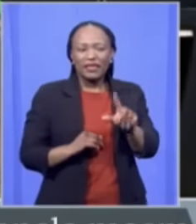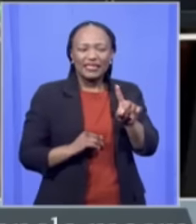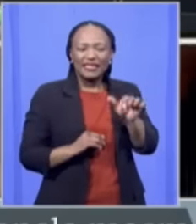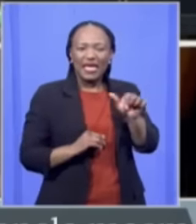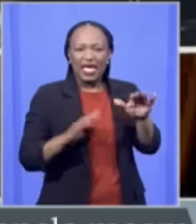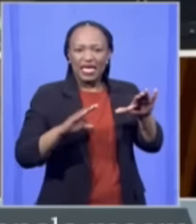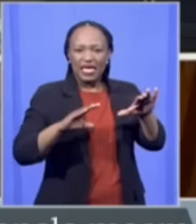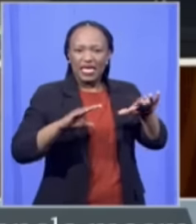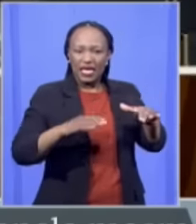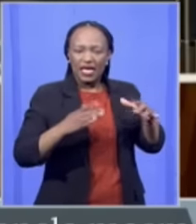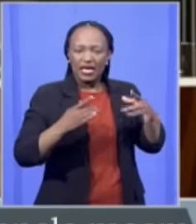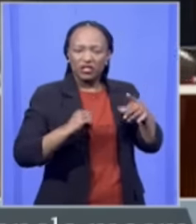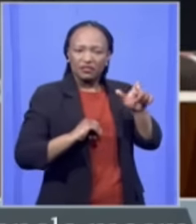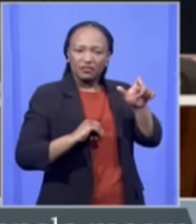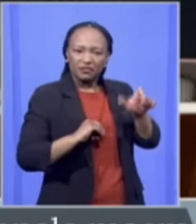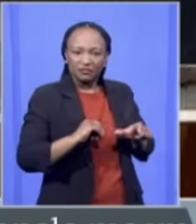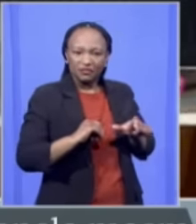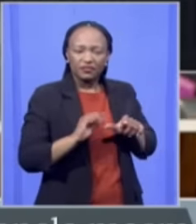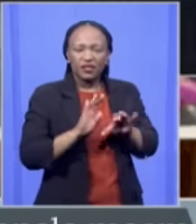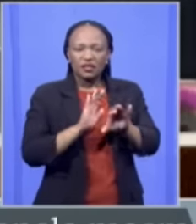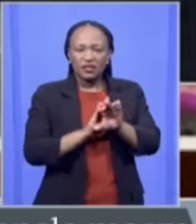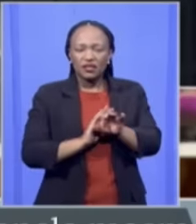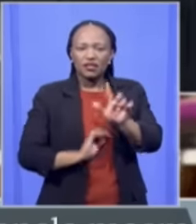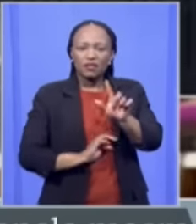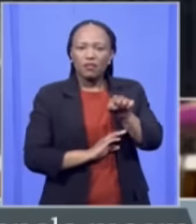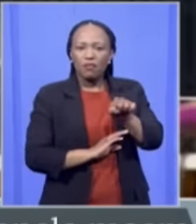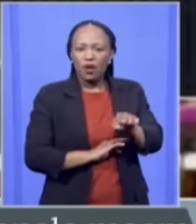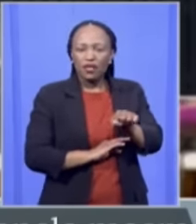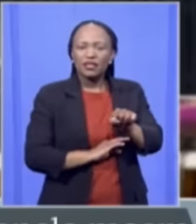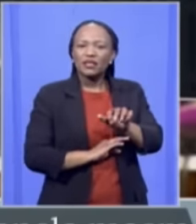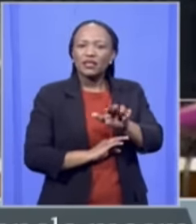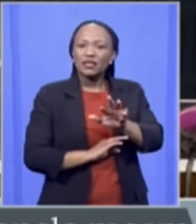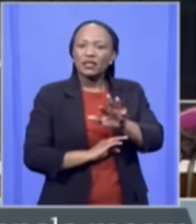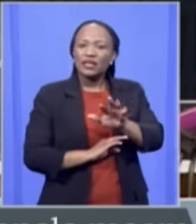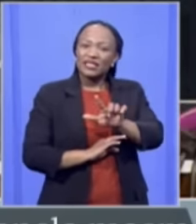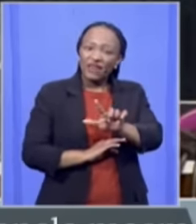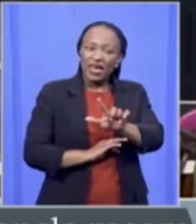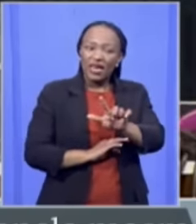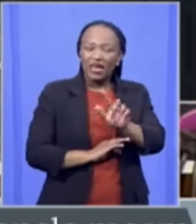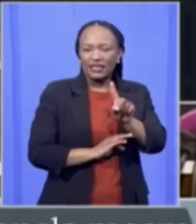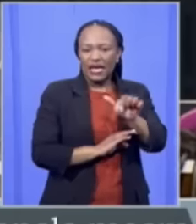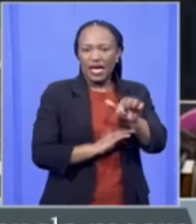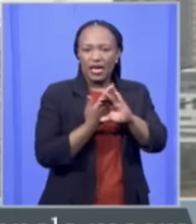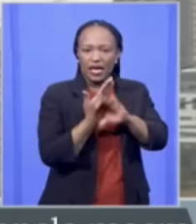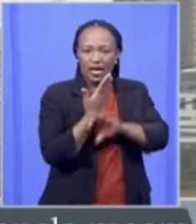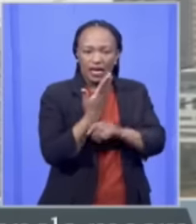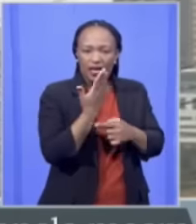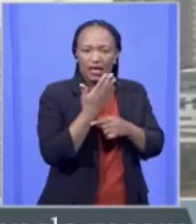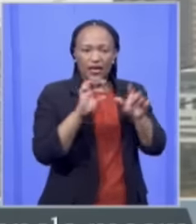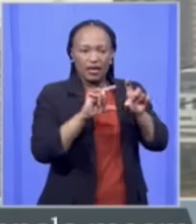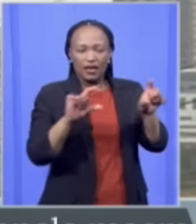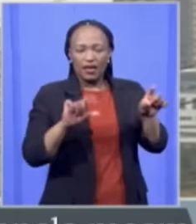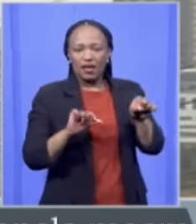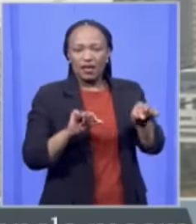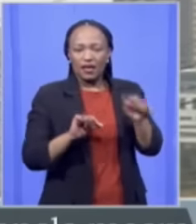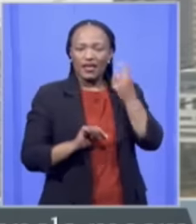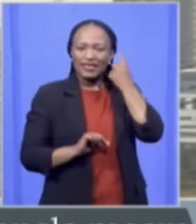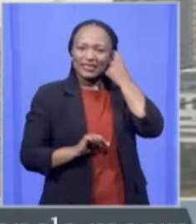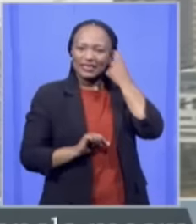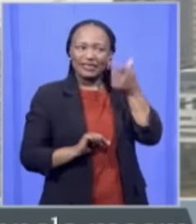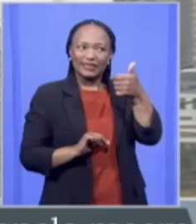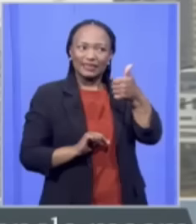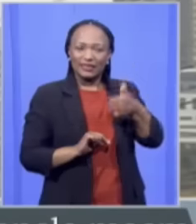Council, a section 7.4 position of the DA constitution, which basically means she's the Secretary General